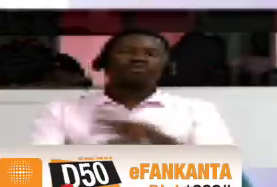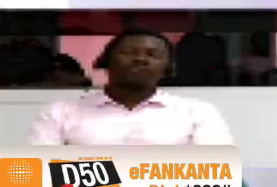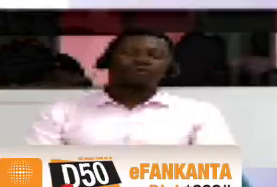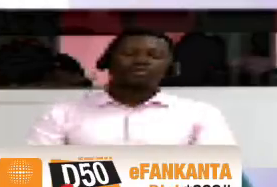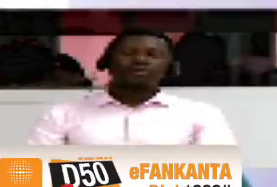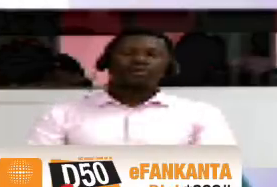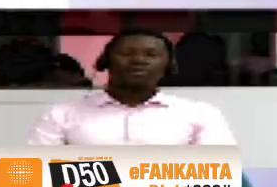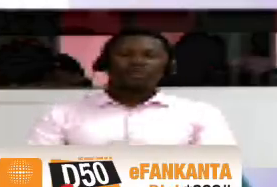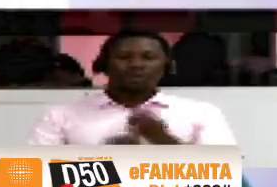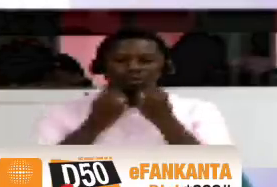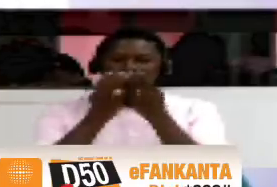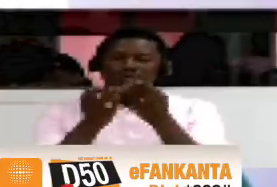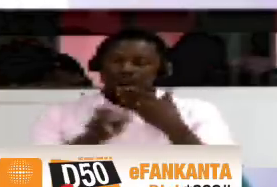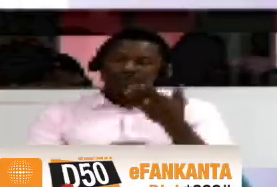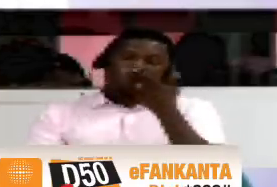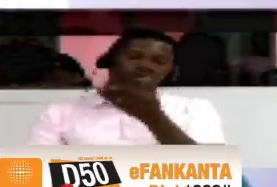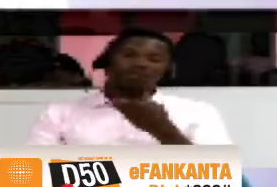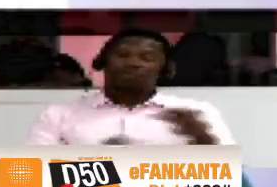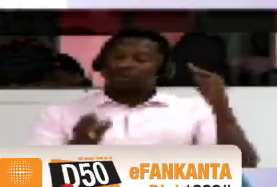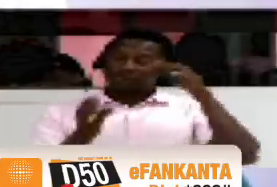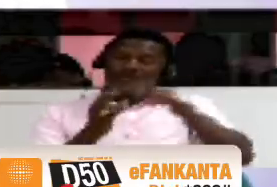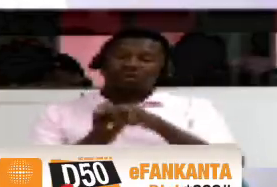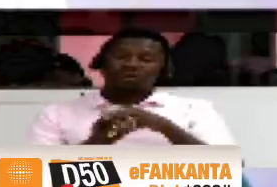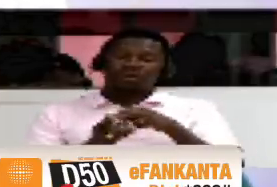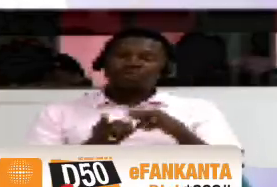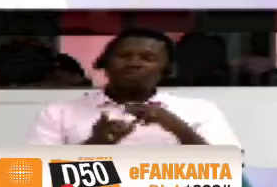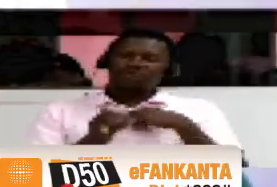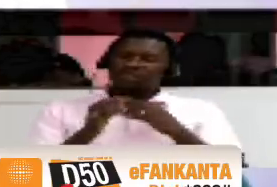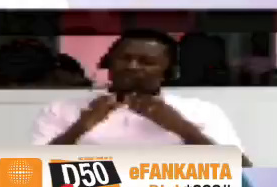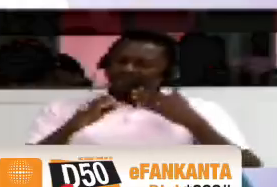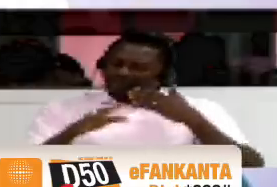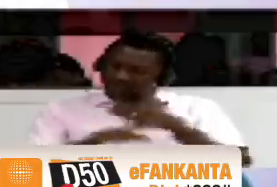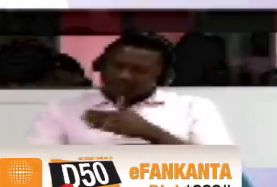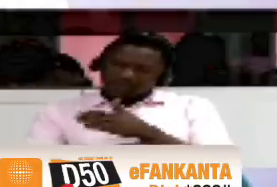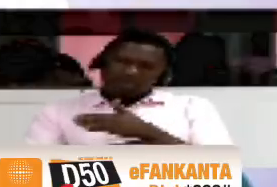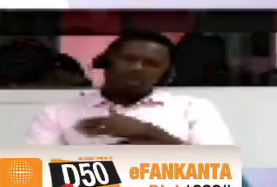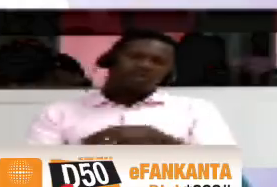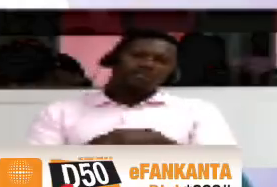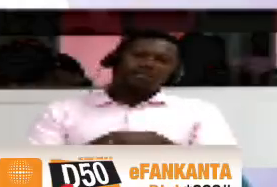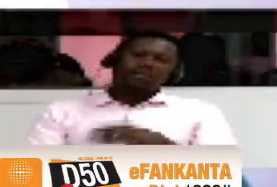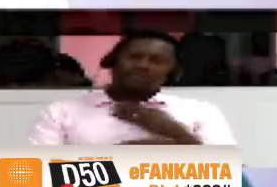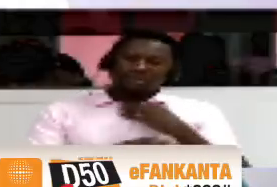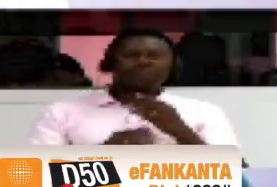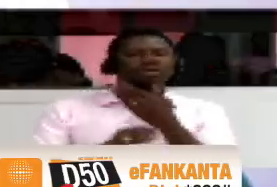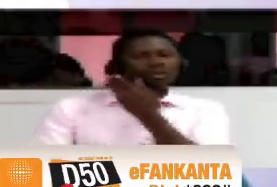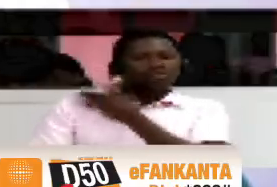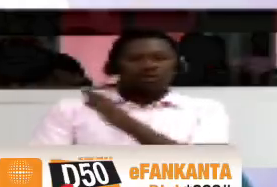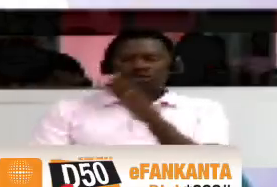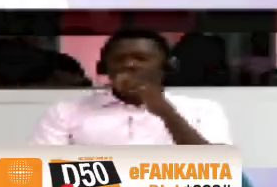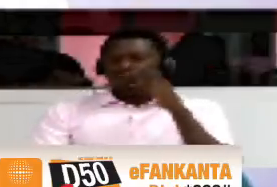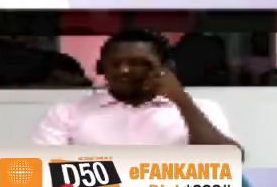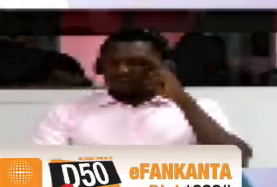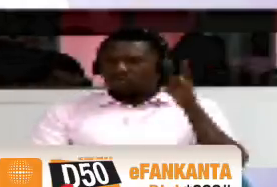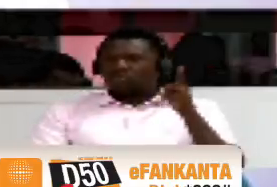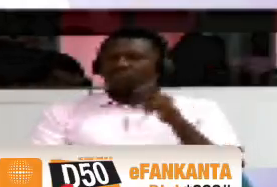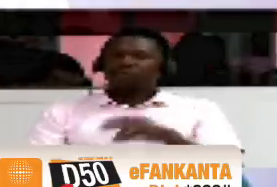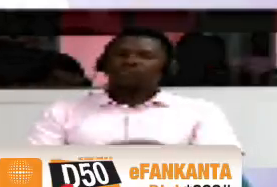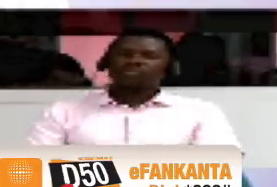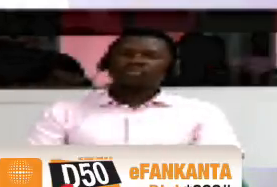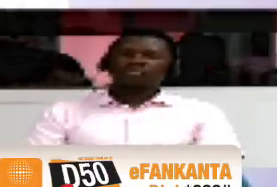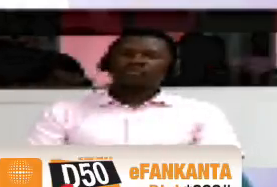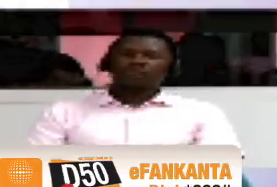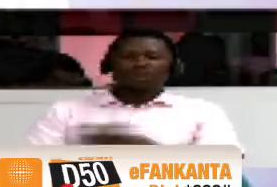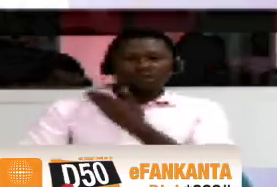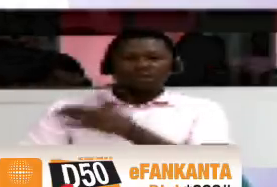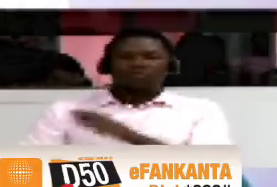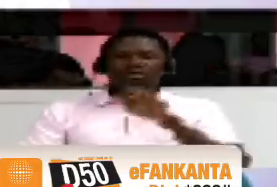So he said he was there up till it was a little bit late, and then he departed. He left